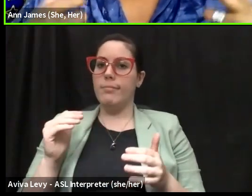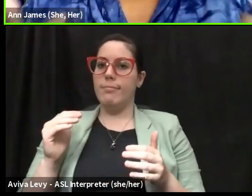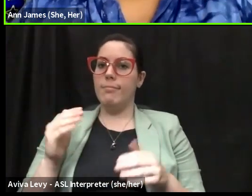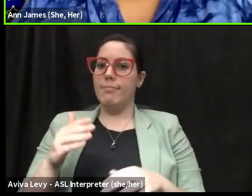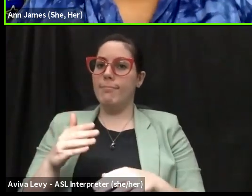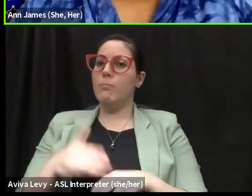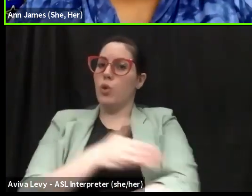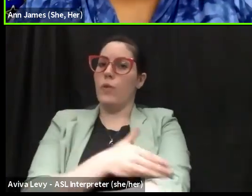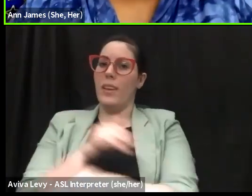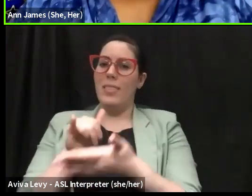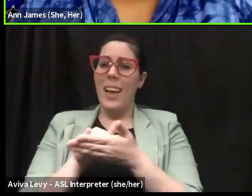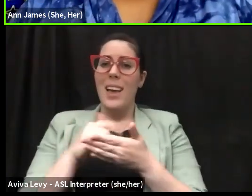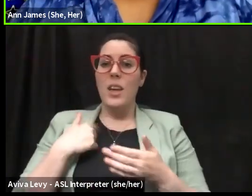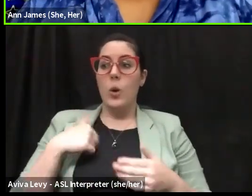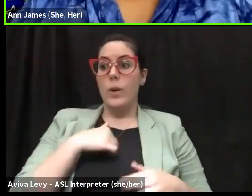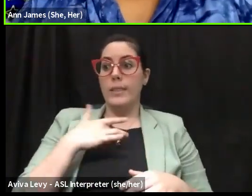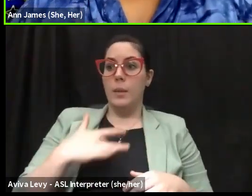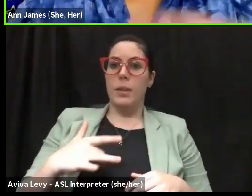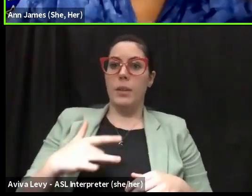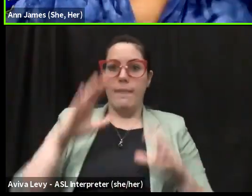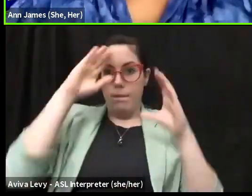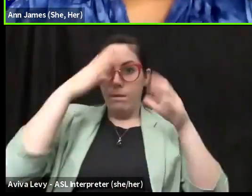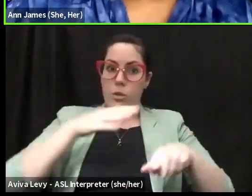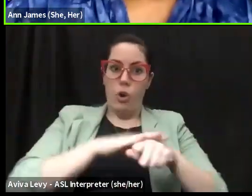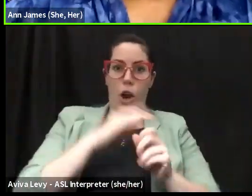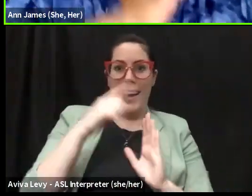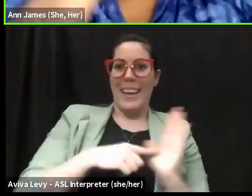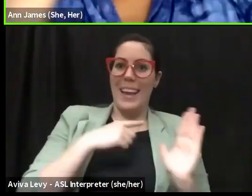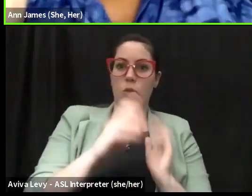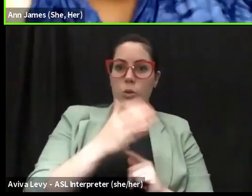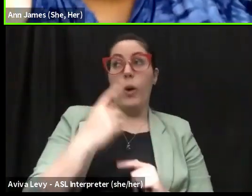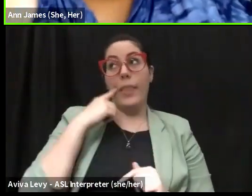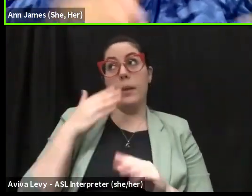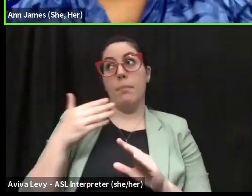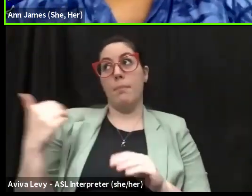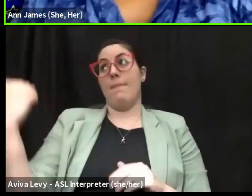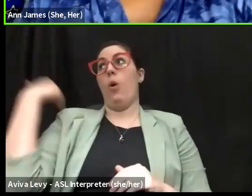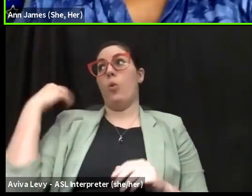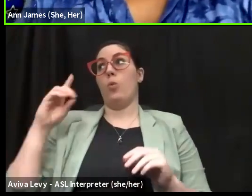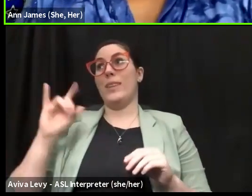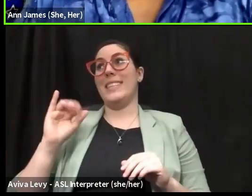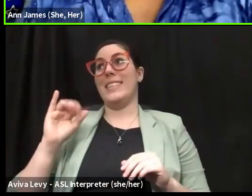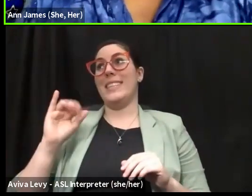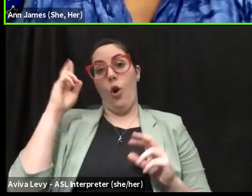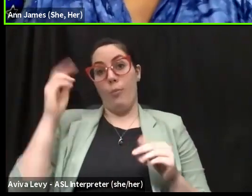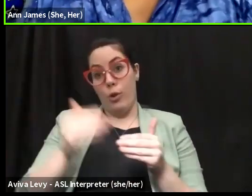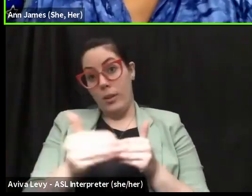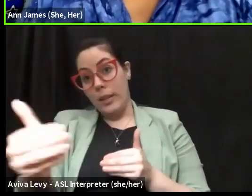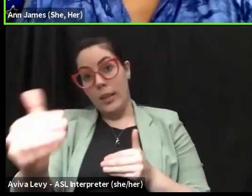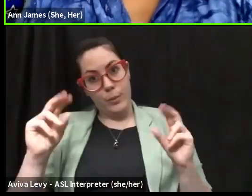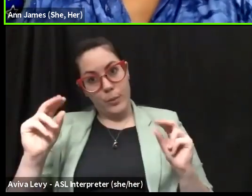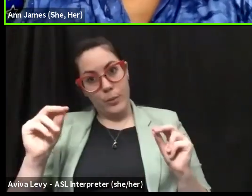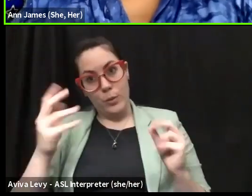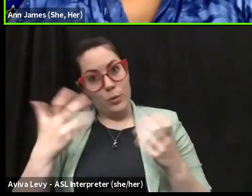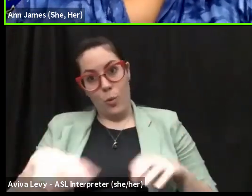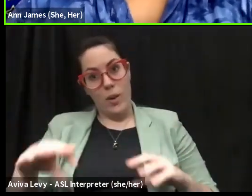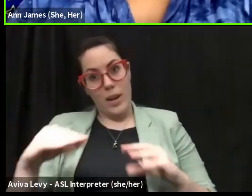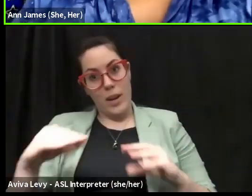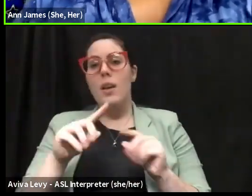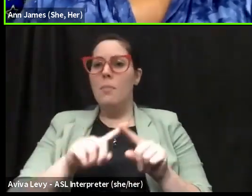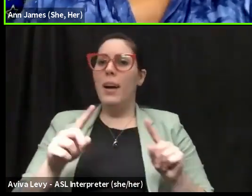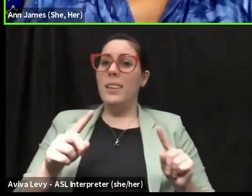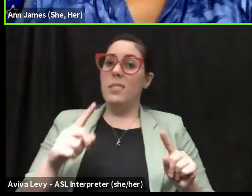live in a cancel culture, unfortunately, or at least we did. Hopefully we won't in the future. But we live in a